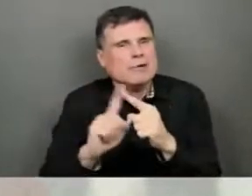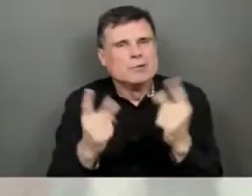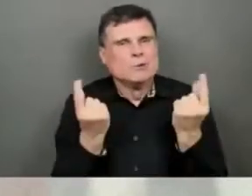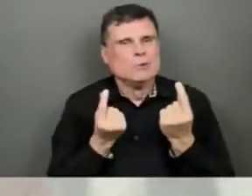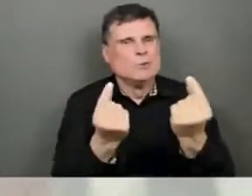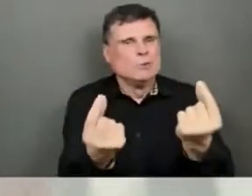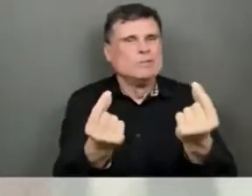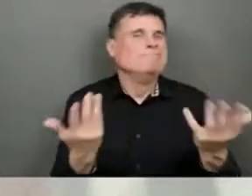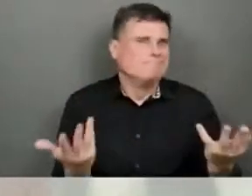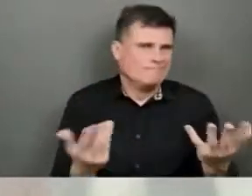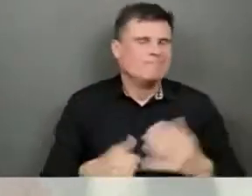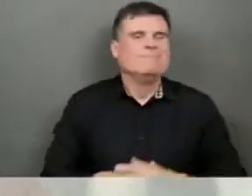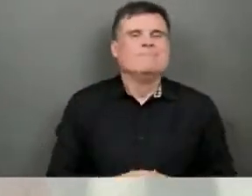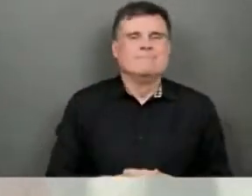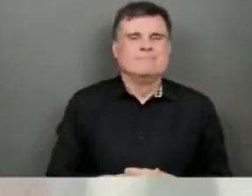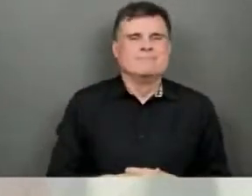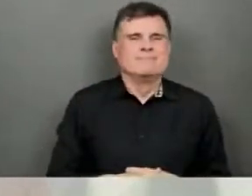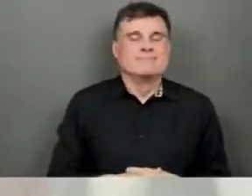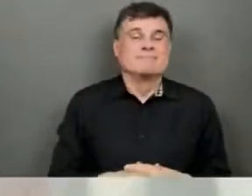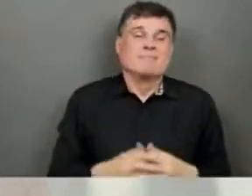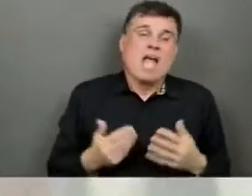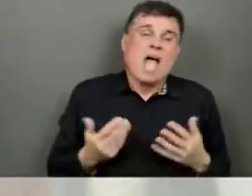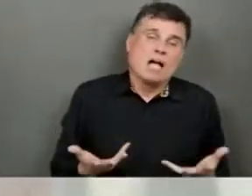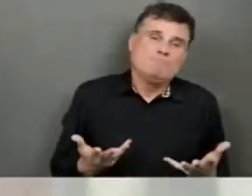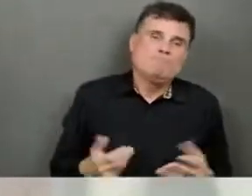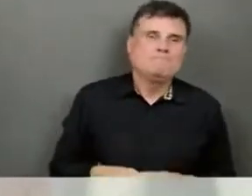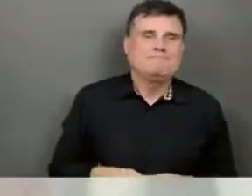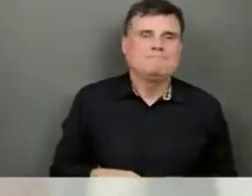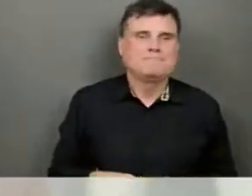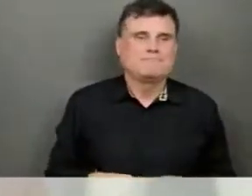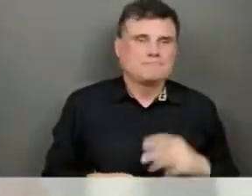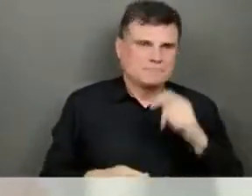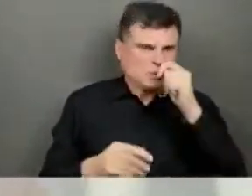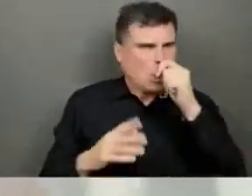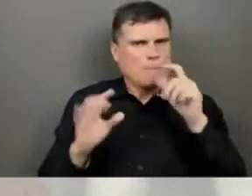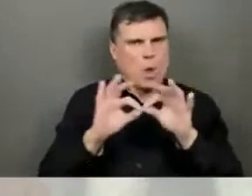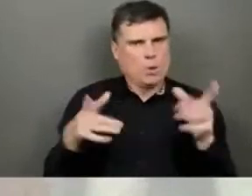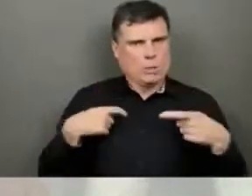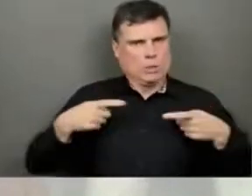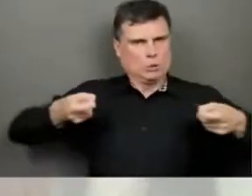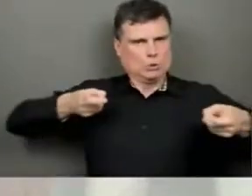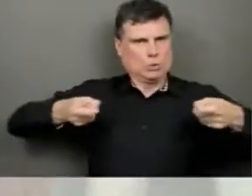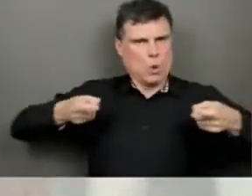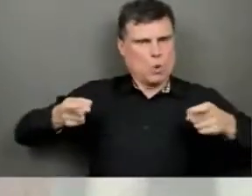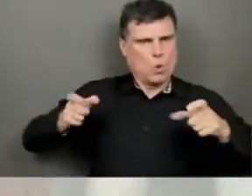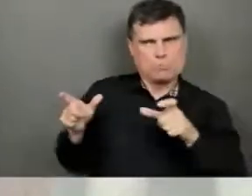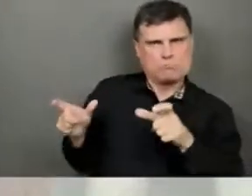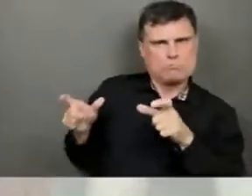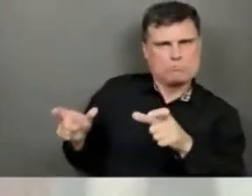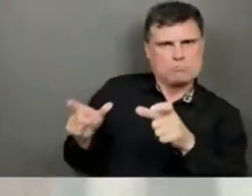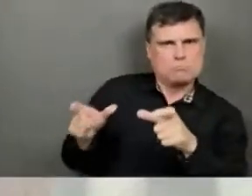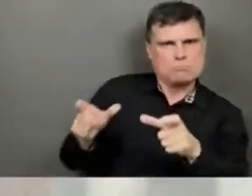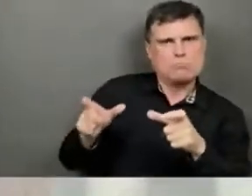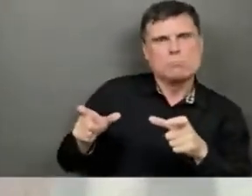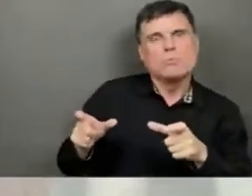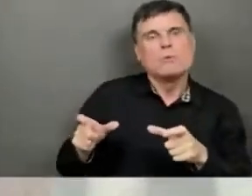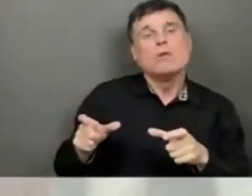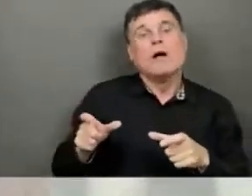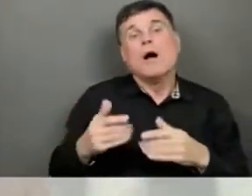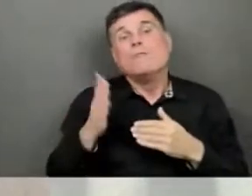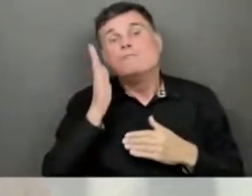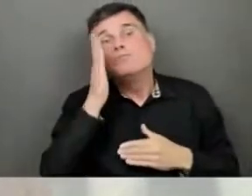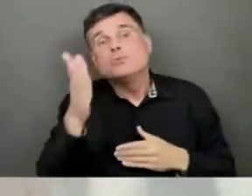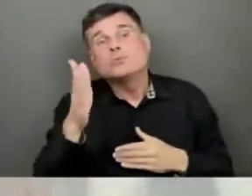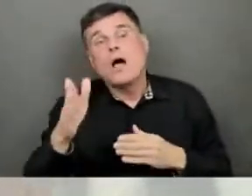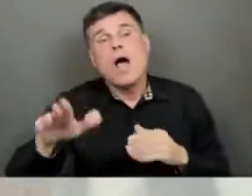still not out of respiratory season, but I hope and I expect, given history, that end of March into